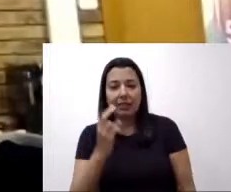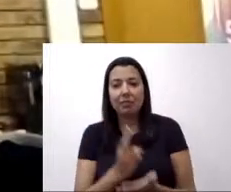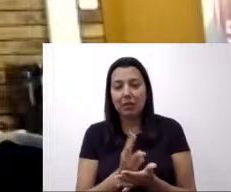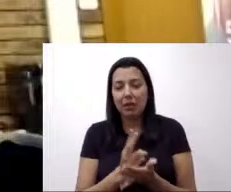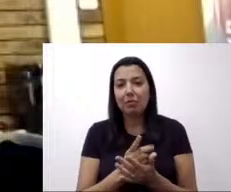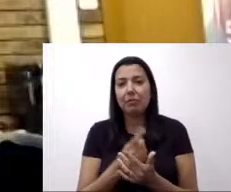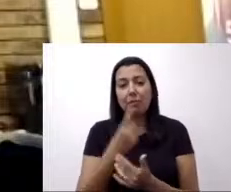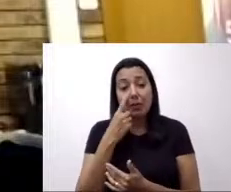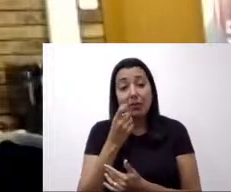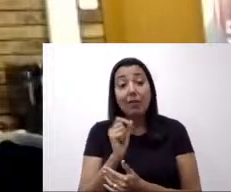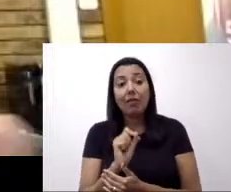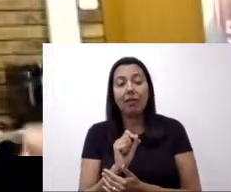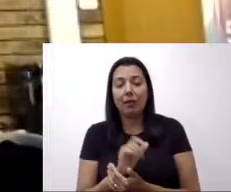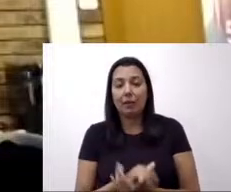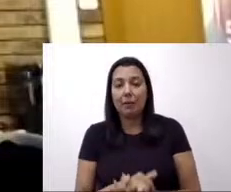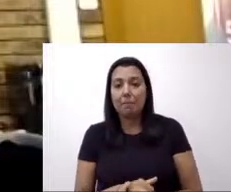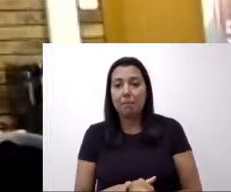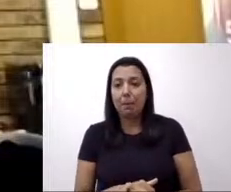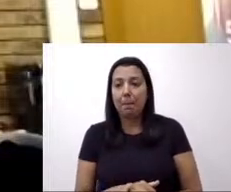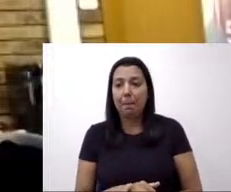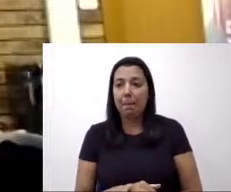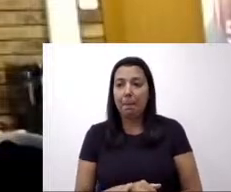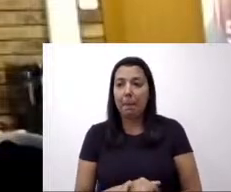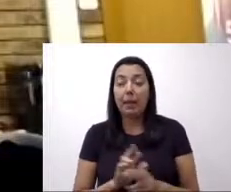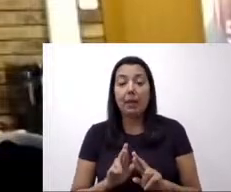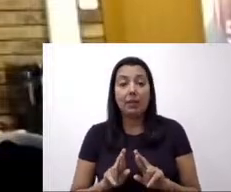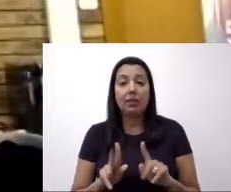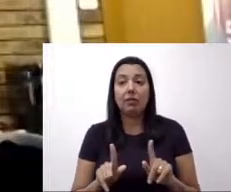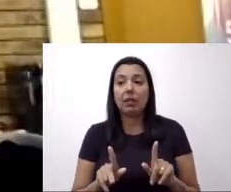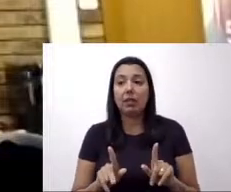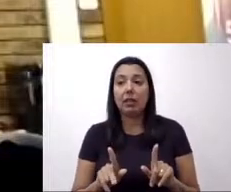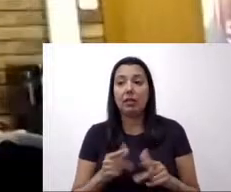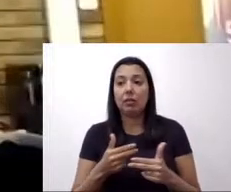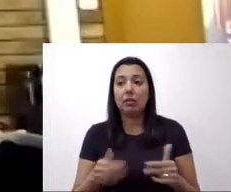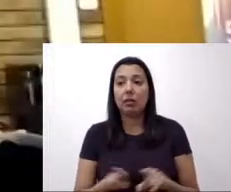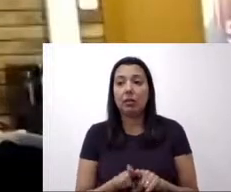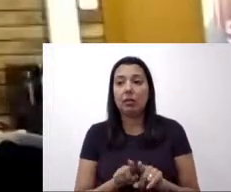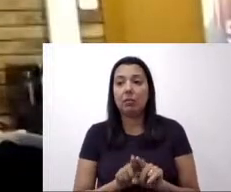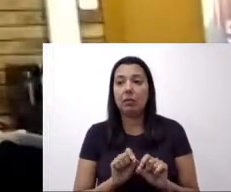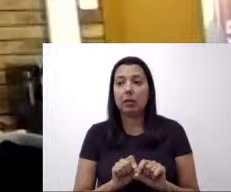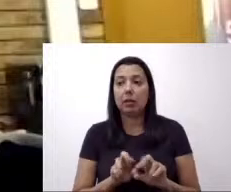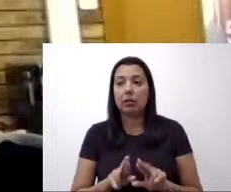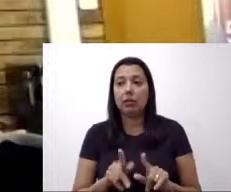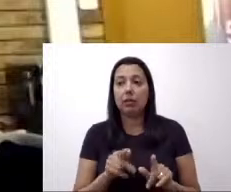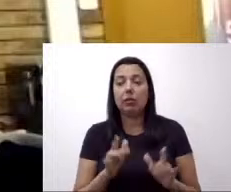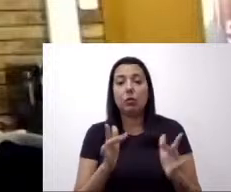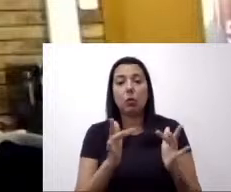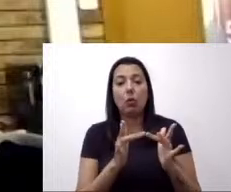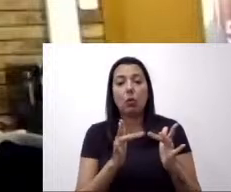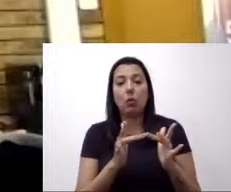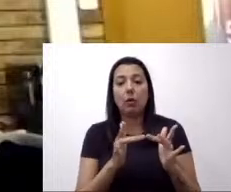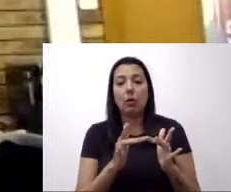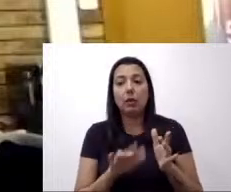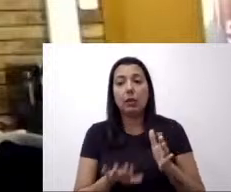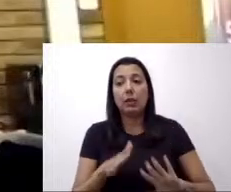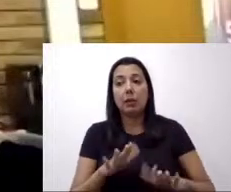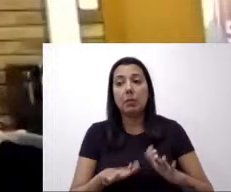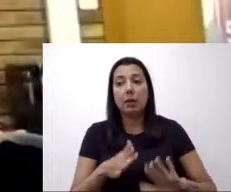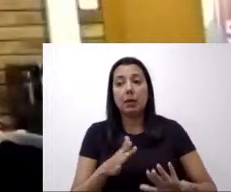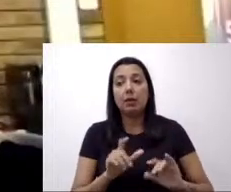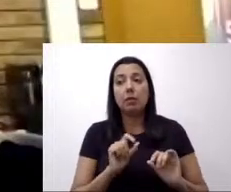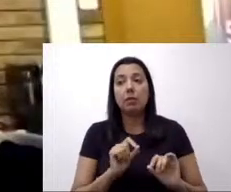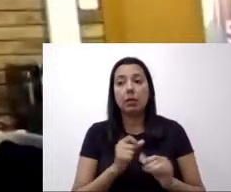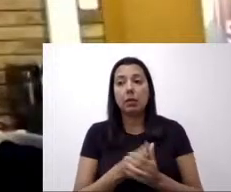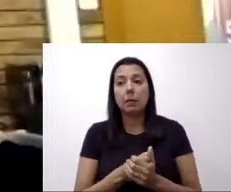is different situation with different combination, depending of what is exactly the